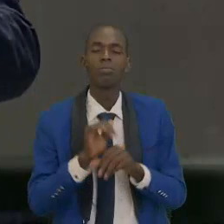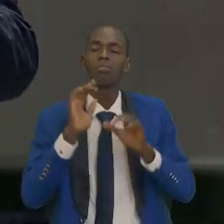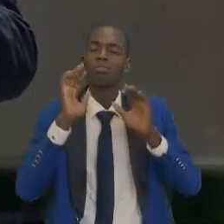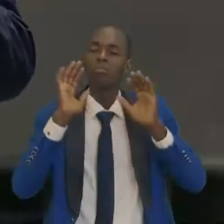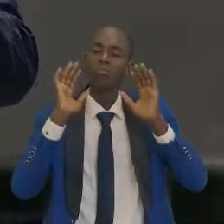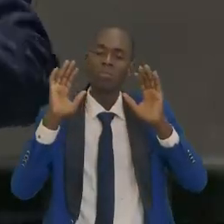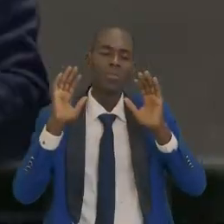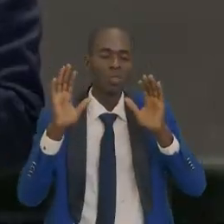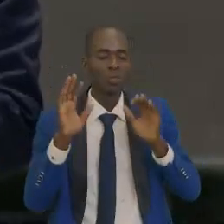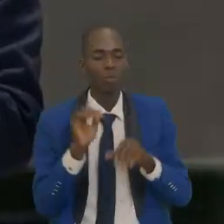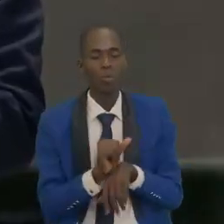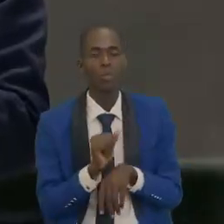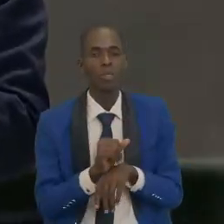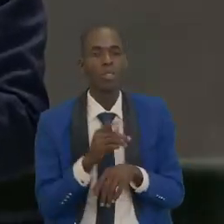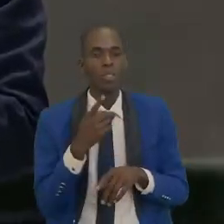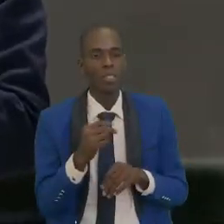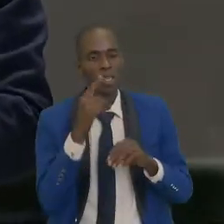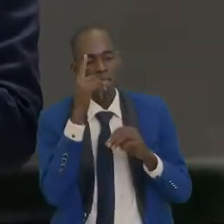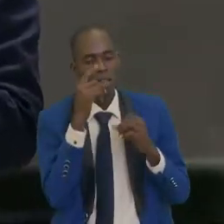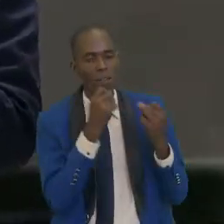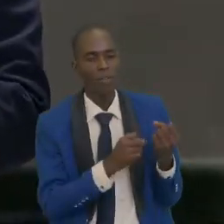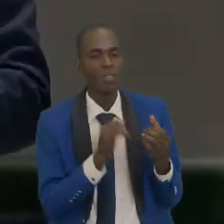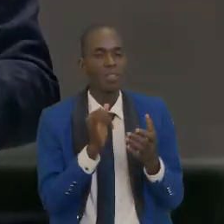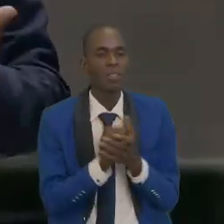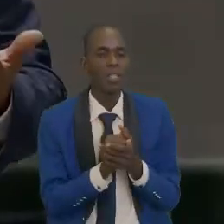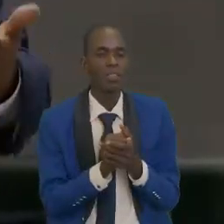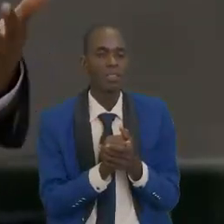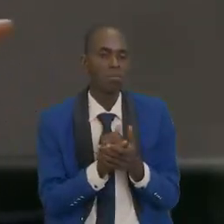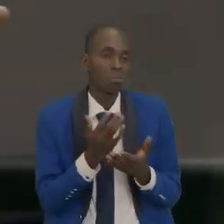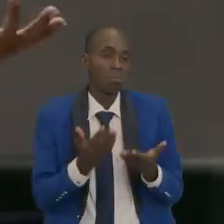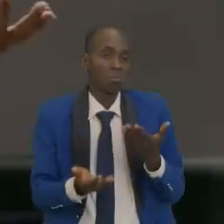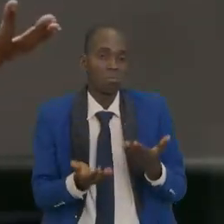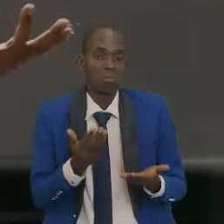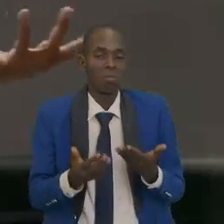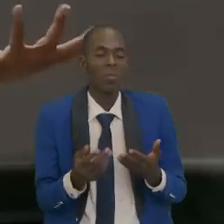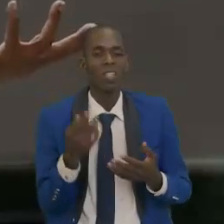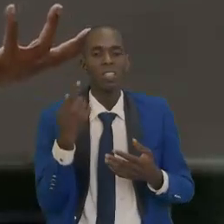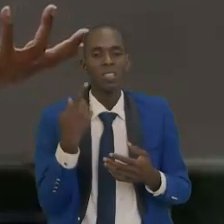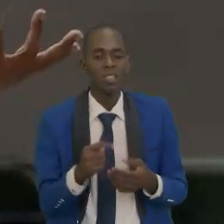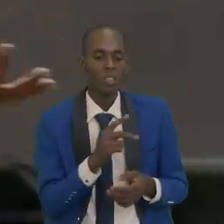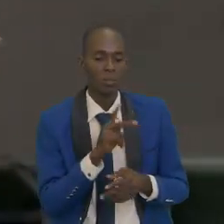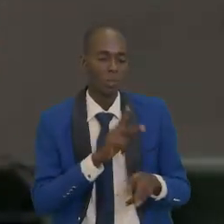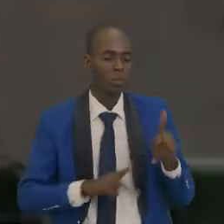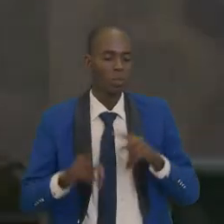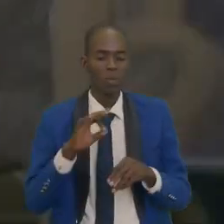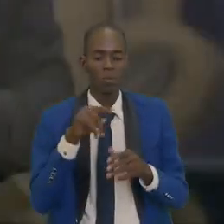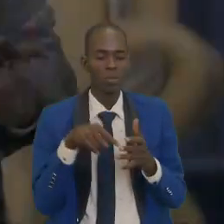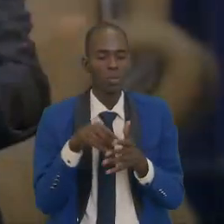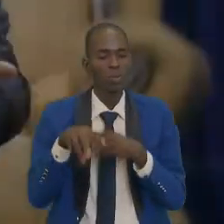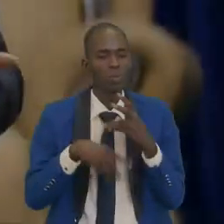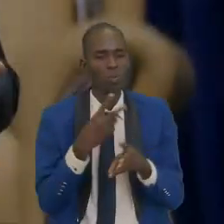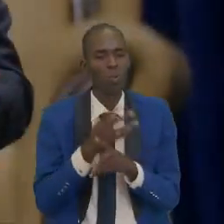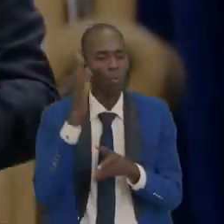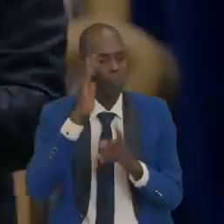the faith that even the kingdoms of this world they will ask us what do we do how do we go